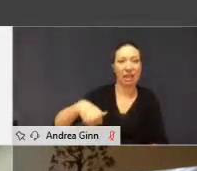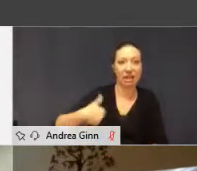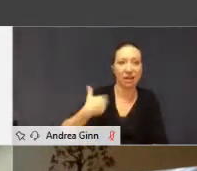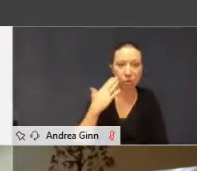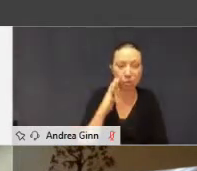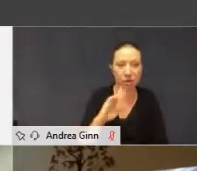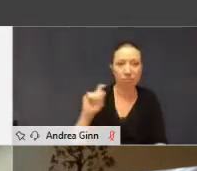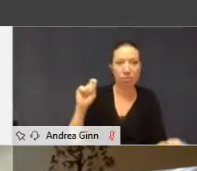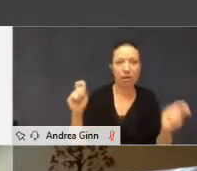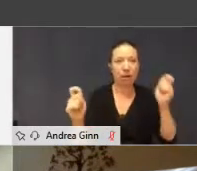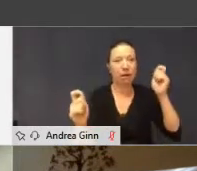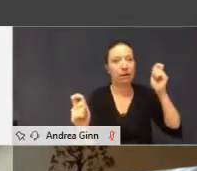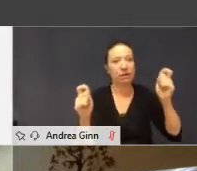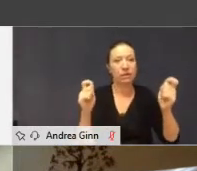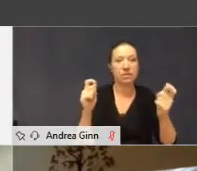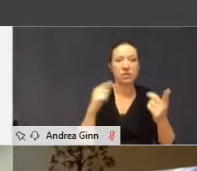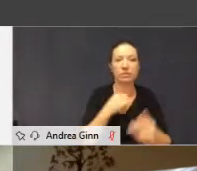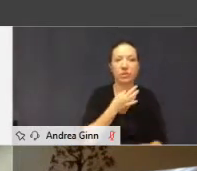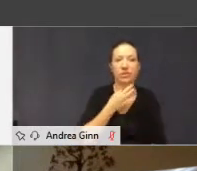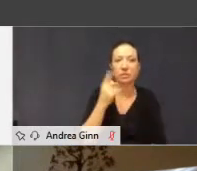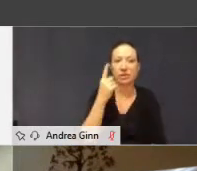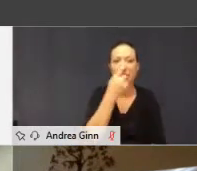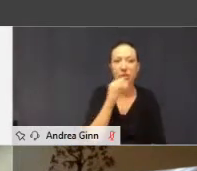in Medicaid. And